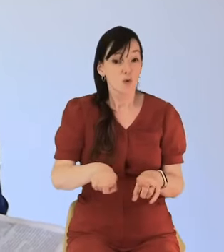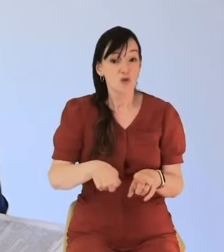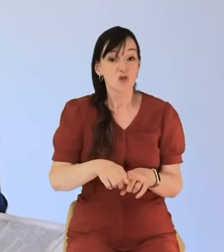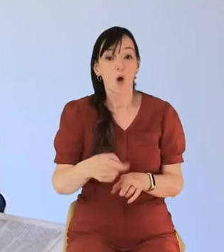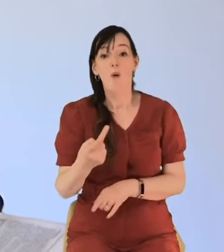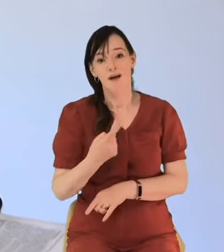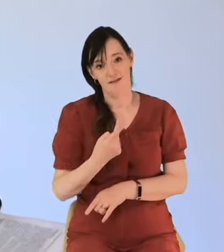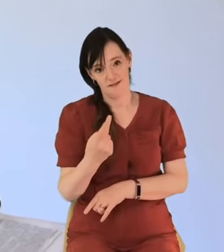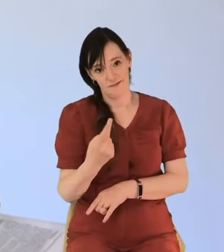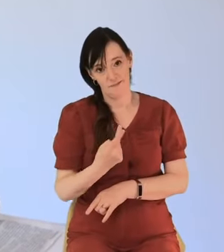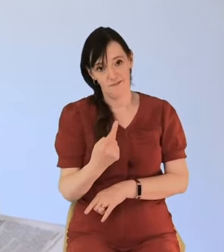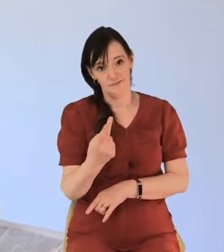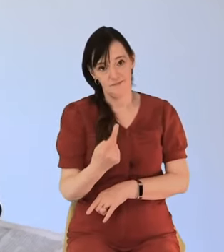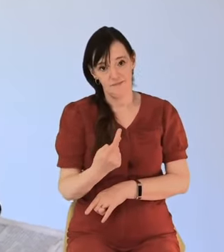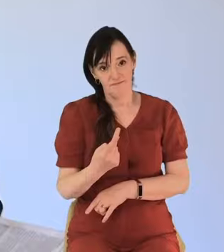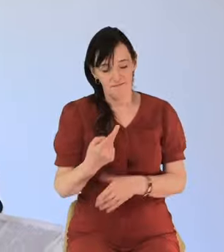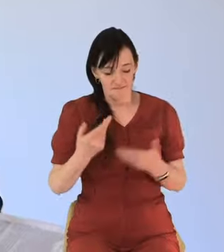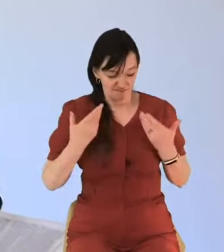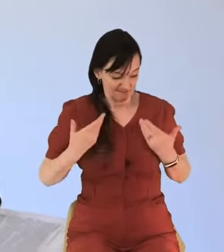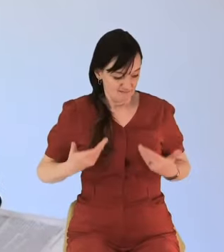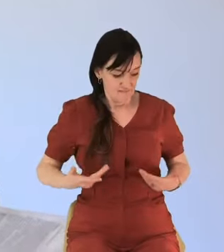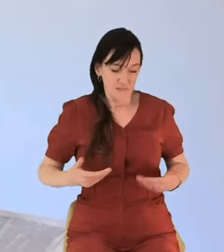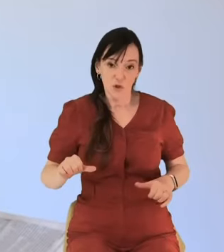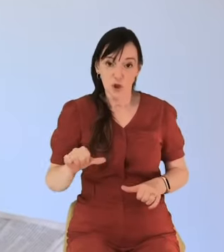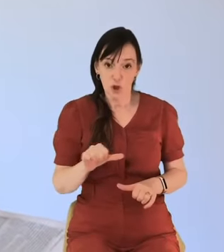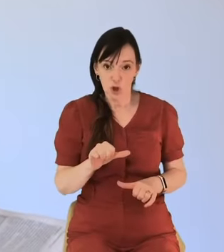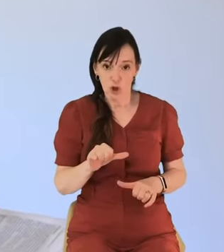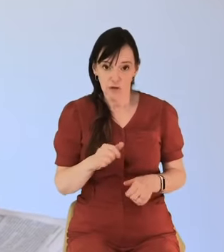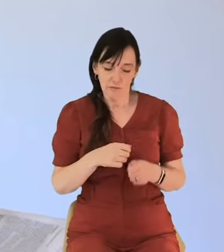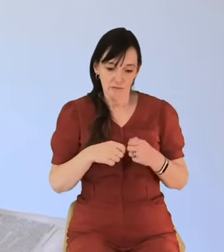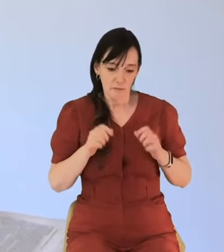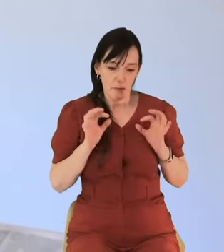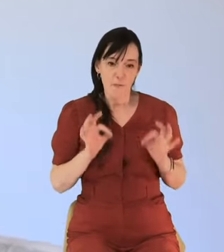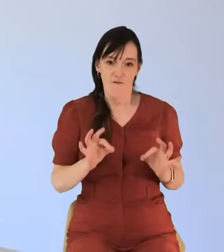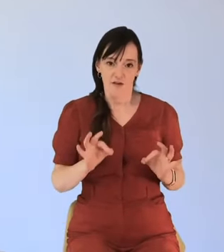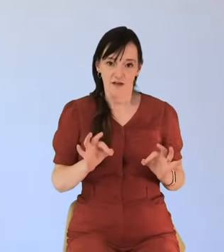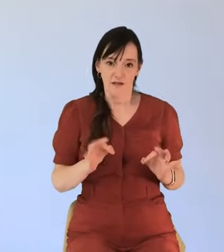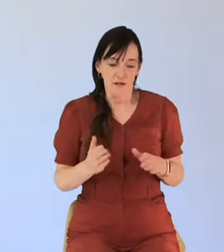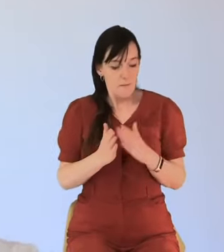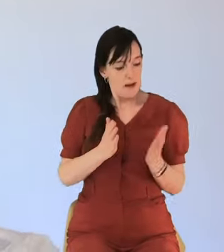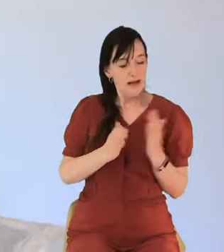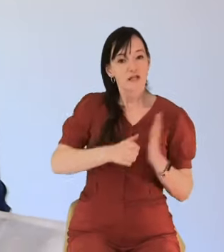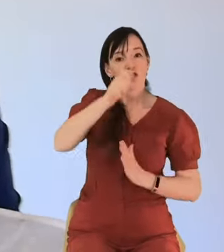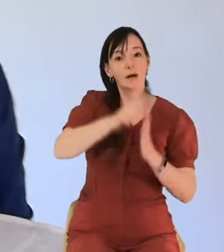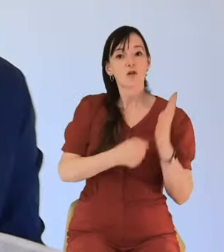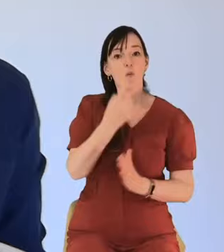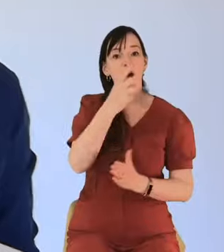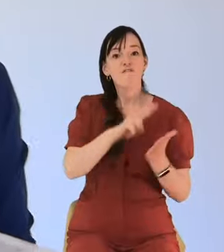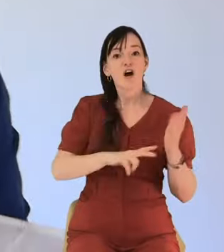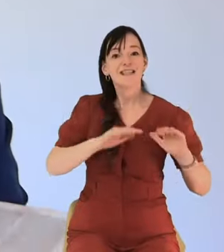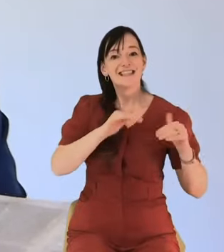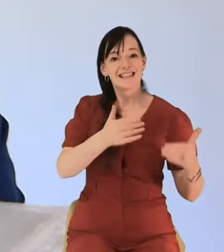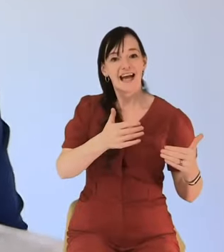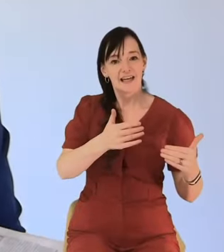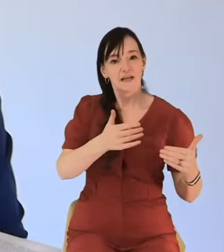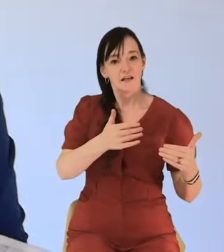us to what we were meant to be. Back in chapter 1, verse 10, Paul talks of Jesus